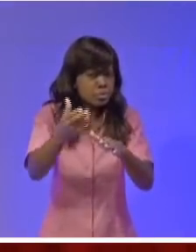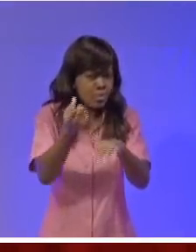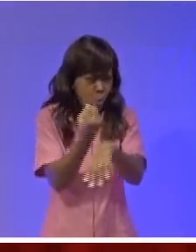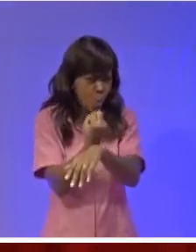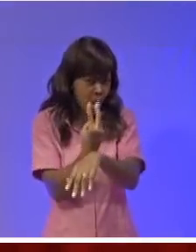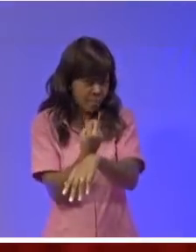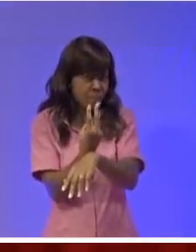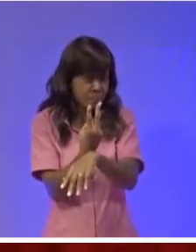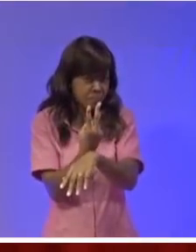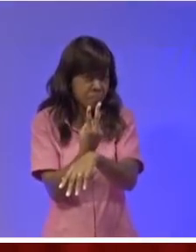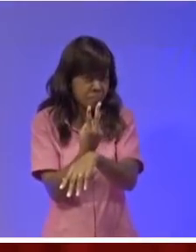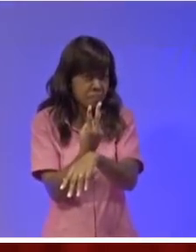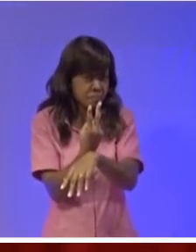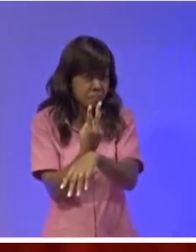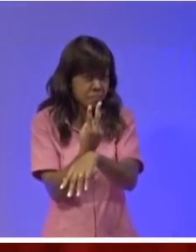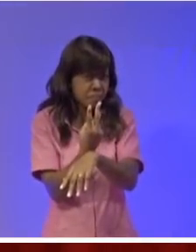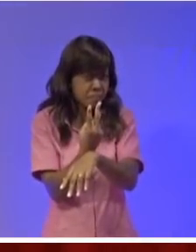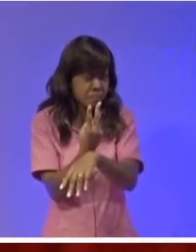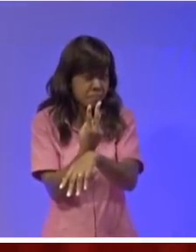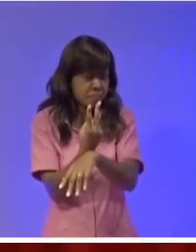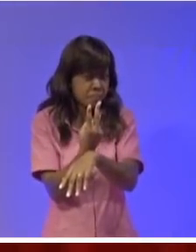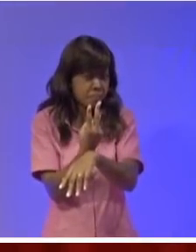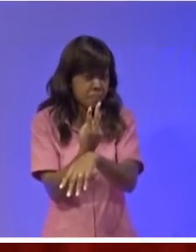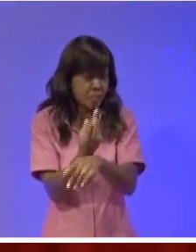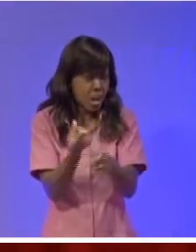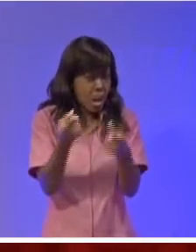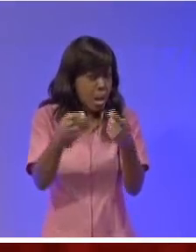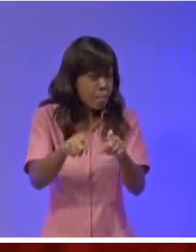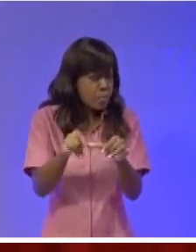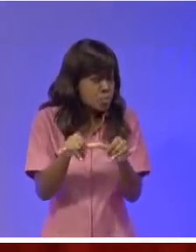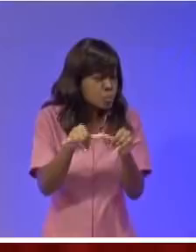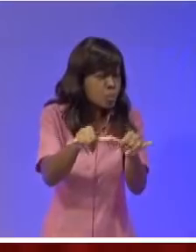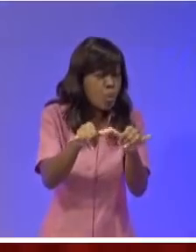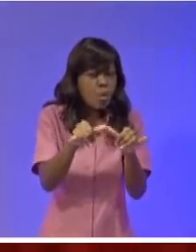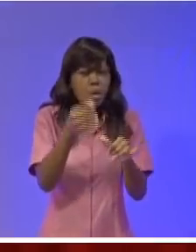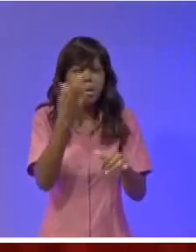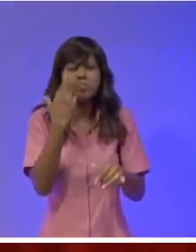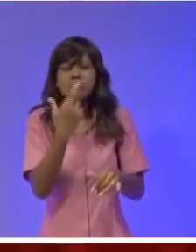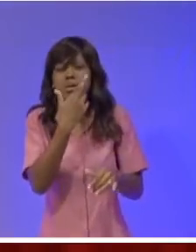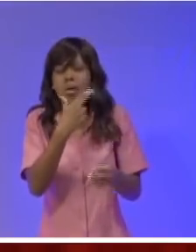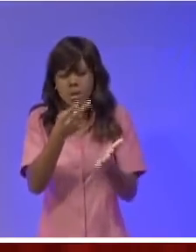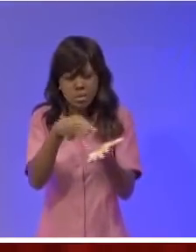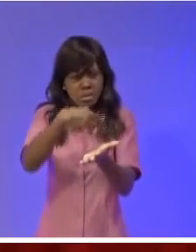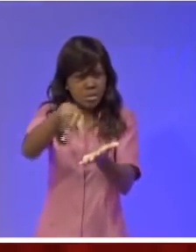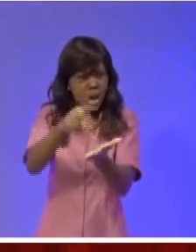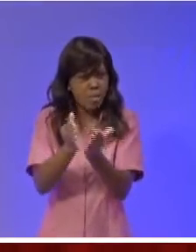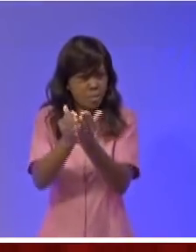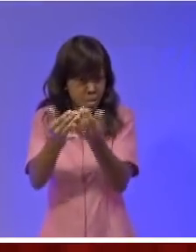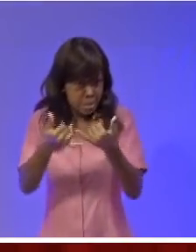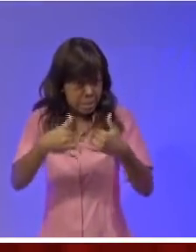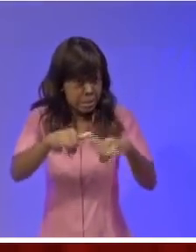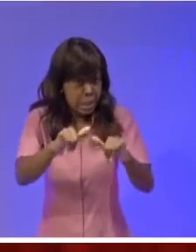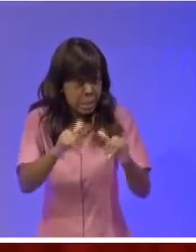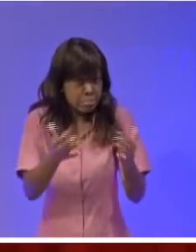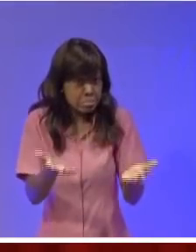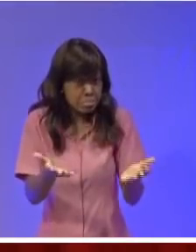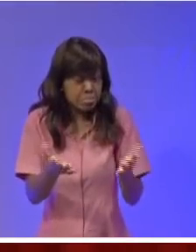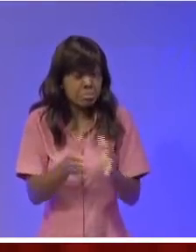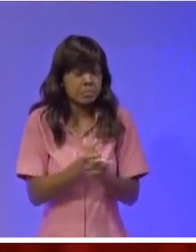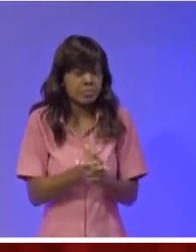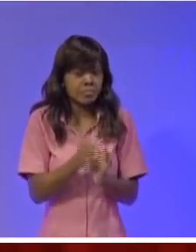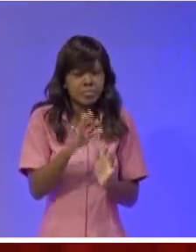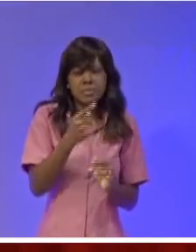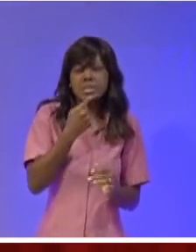that operation and so on? Can you provide some clarity on that so that people would actually know? Yeah.